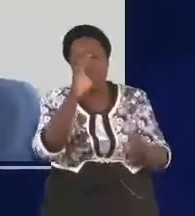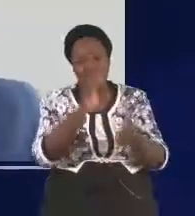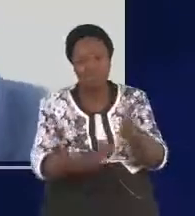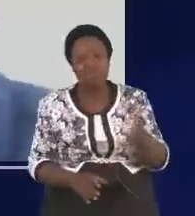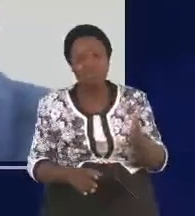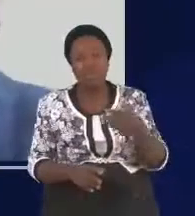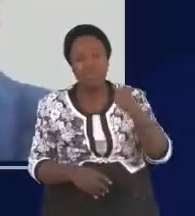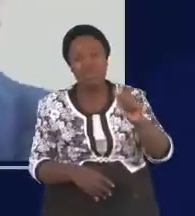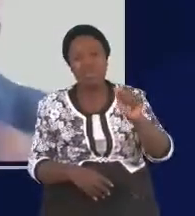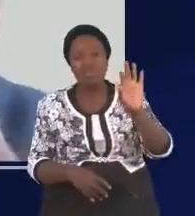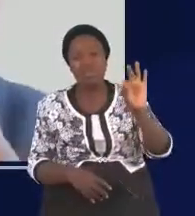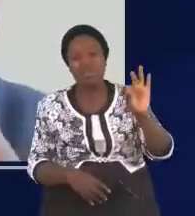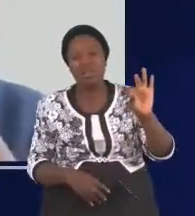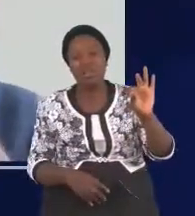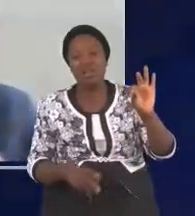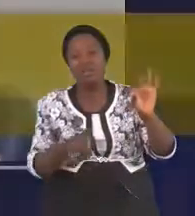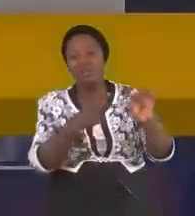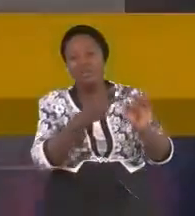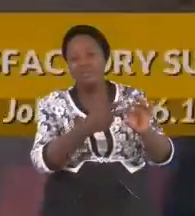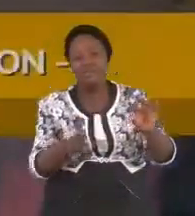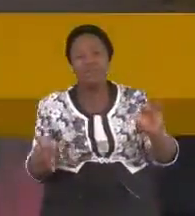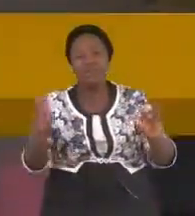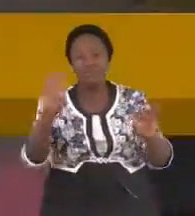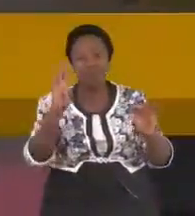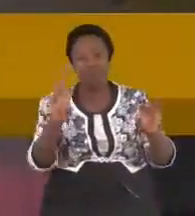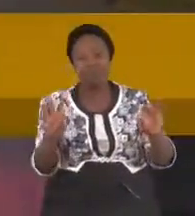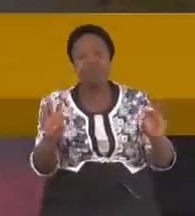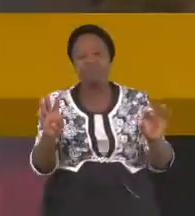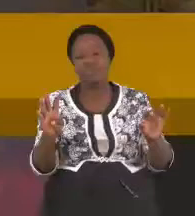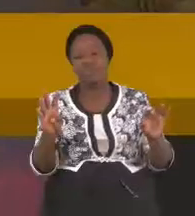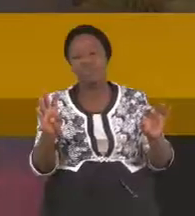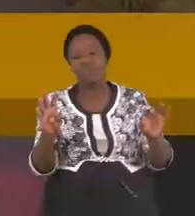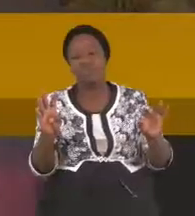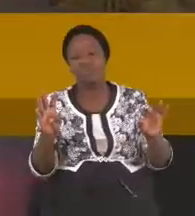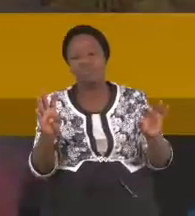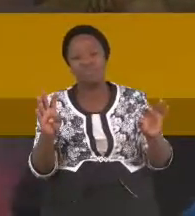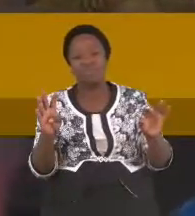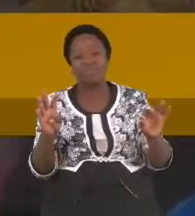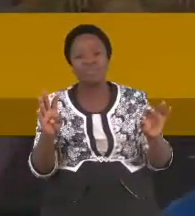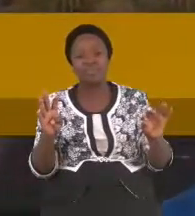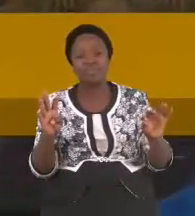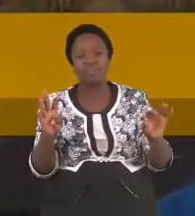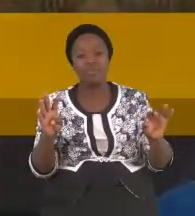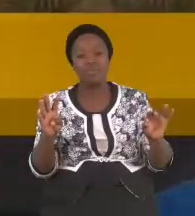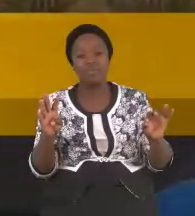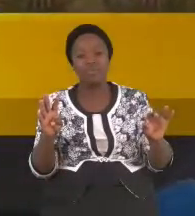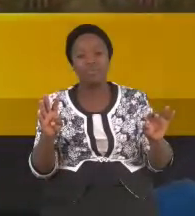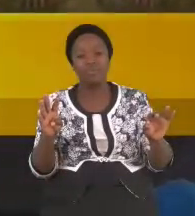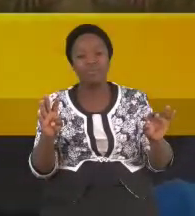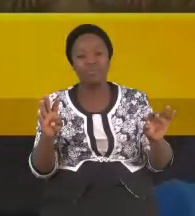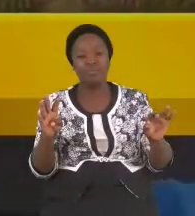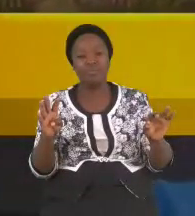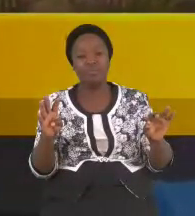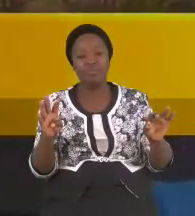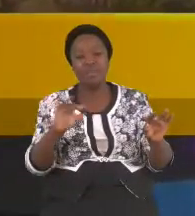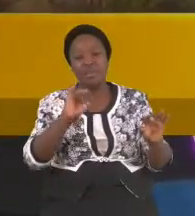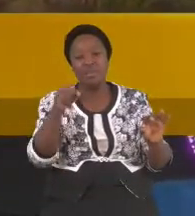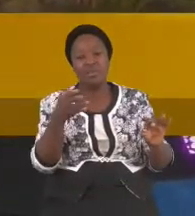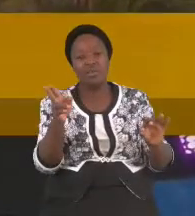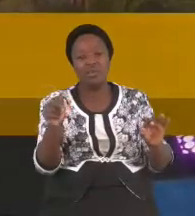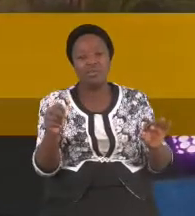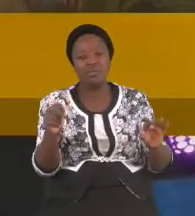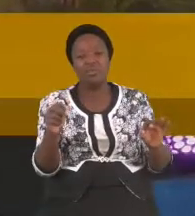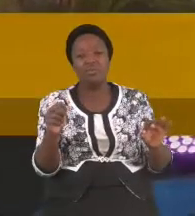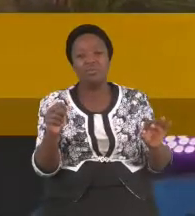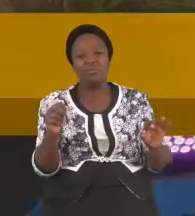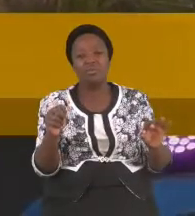I'm reading from verse 4. Chapter 19, reading from verse 4. John,